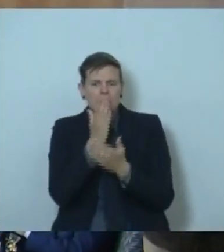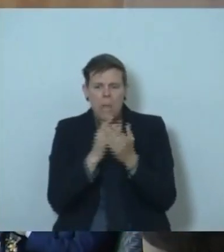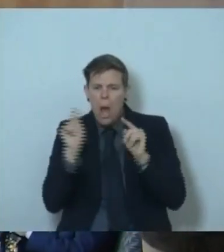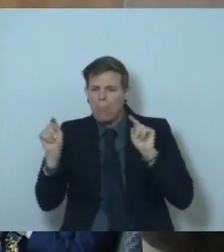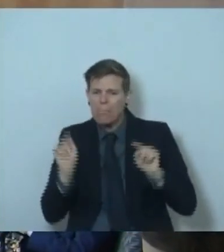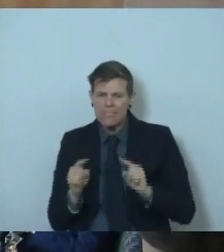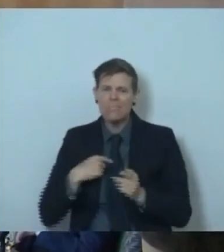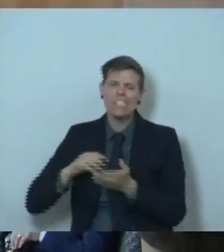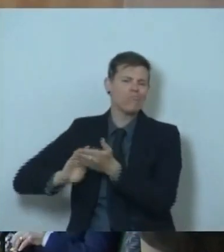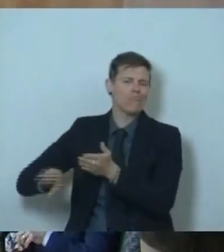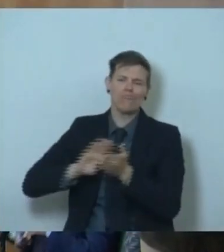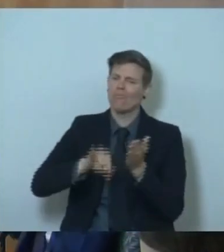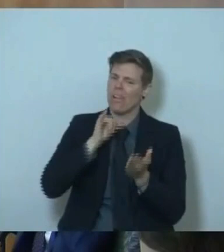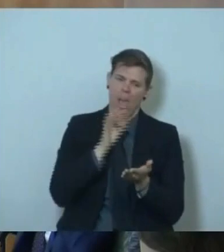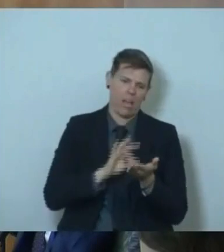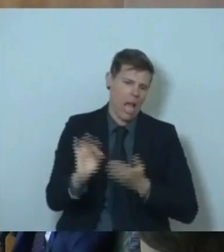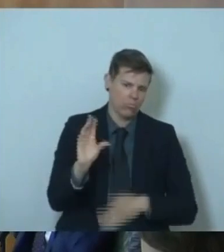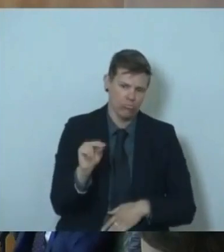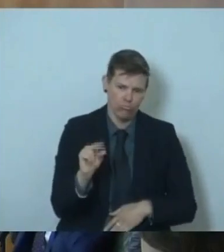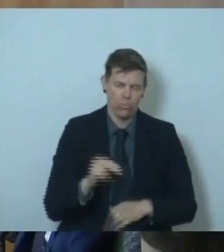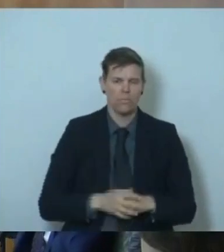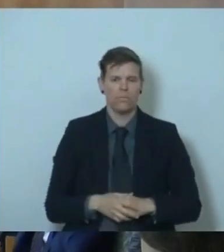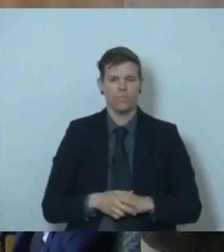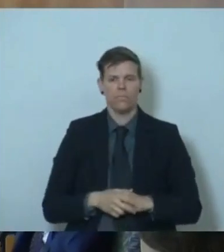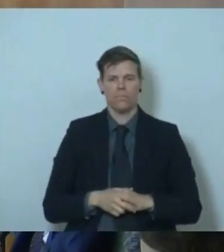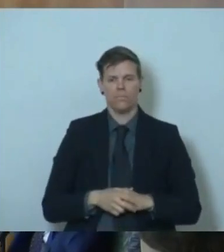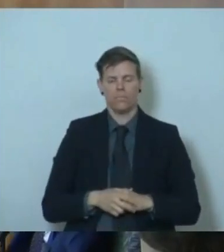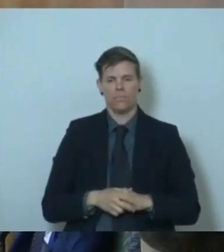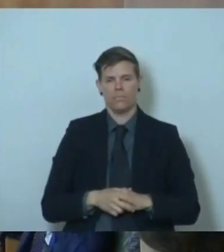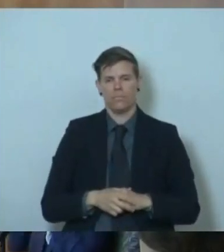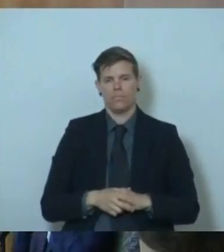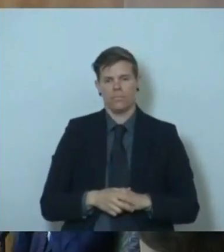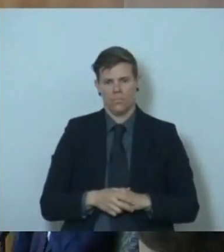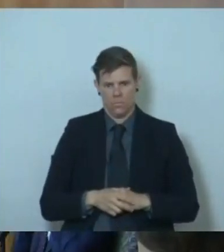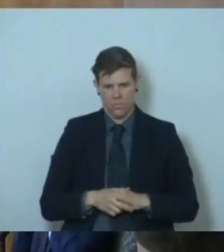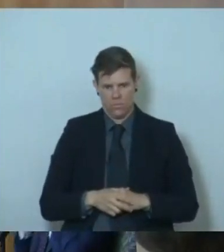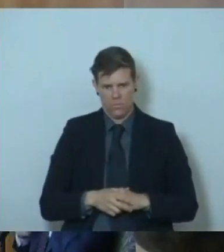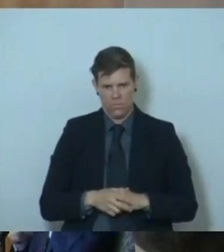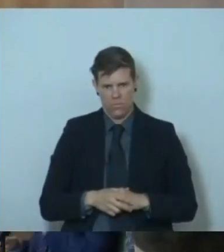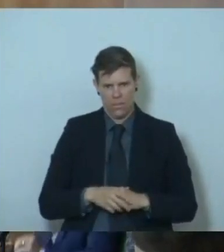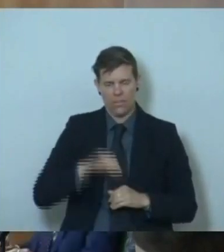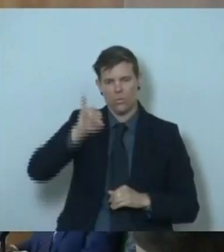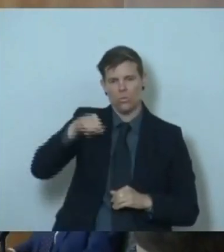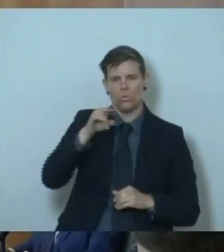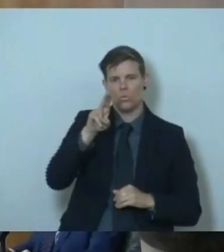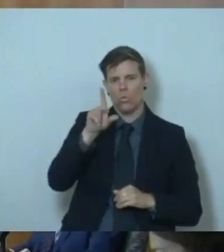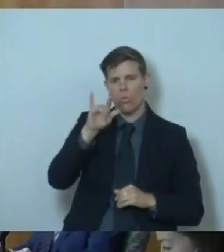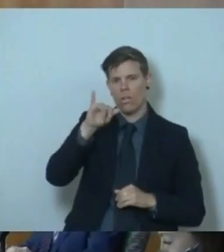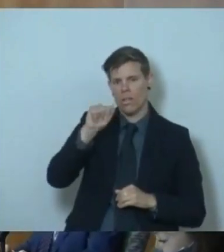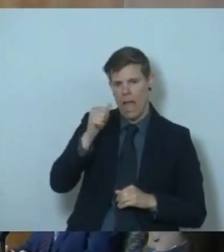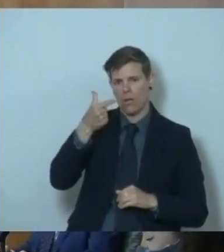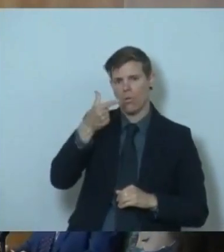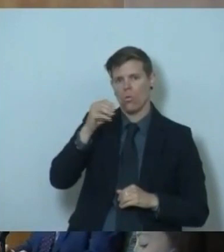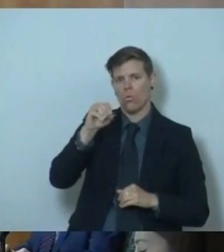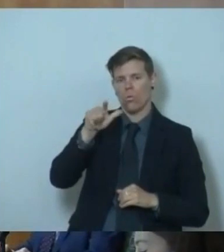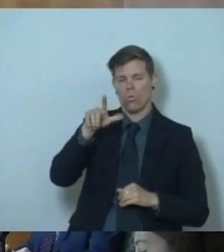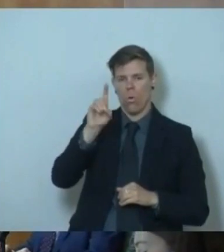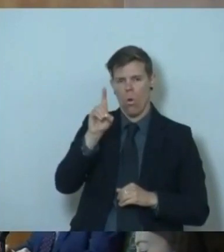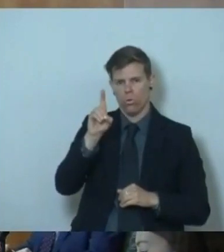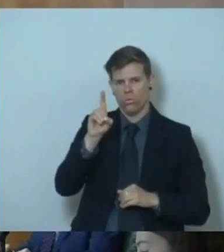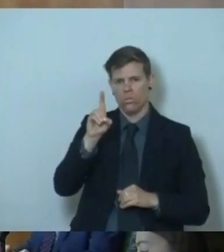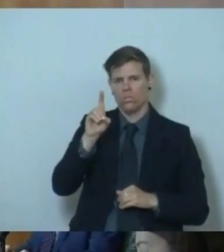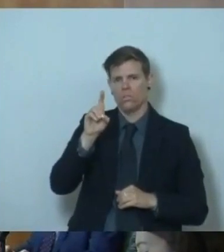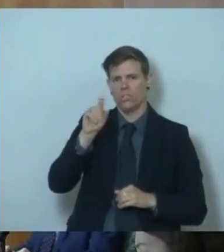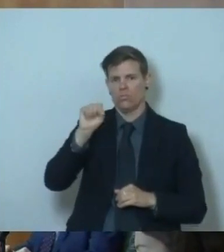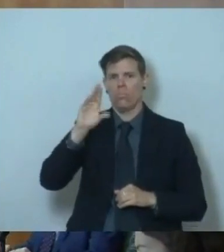Next, we'll go to Julia Goldberg with the Santa Fe Reporter. Julia, you're unmuted. Go ahead. Thank you very much. Two